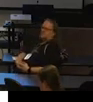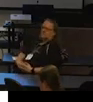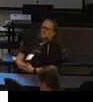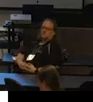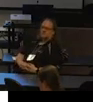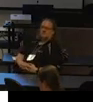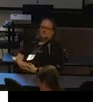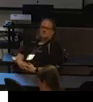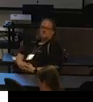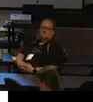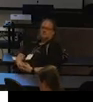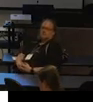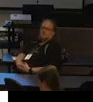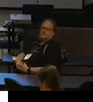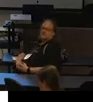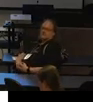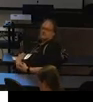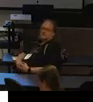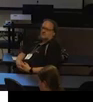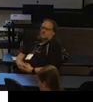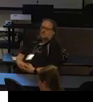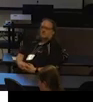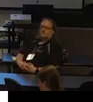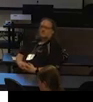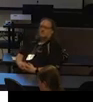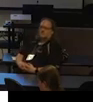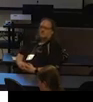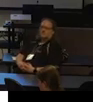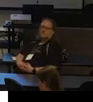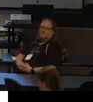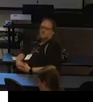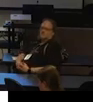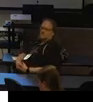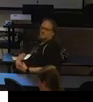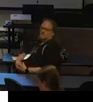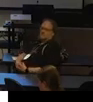it. Not, I don't know, anybody loved the park we're complaining about.